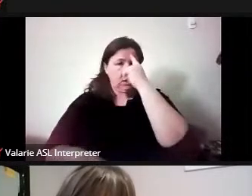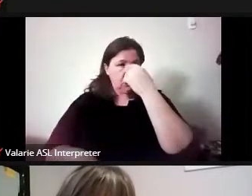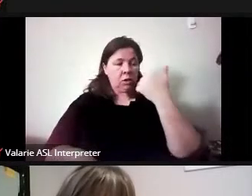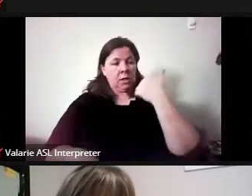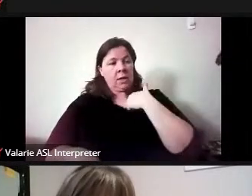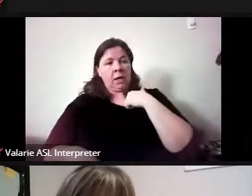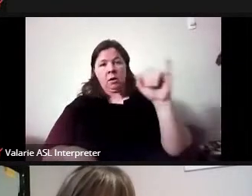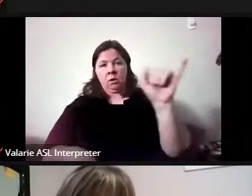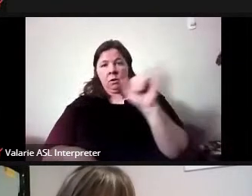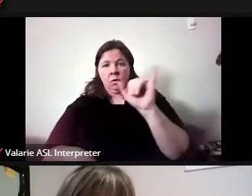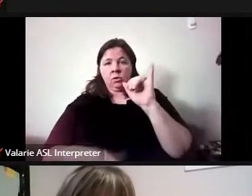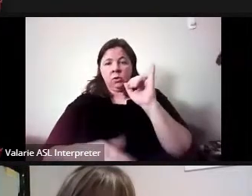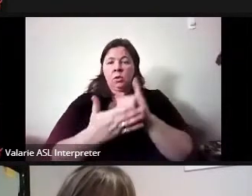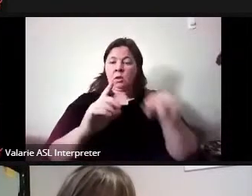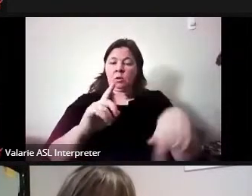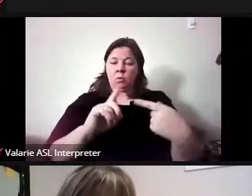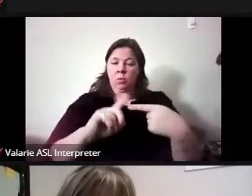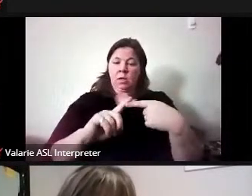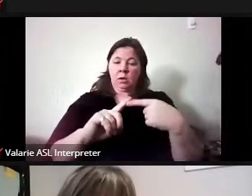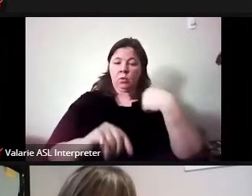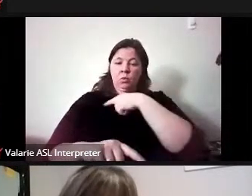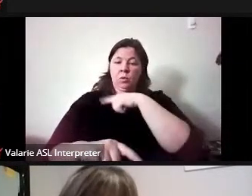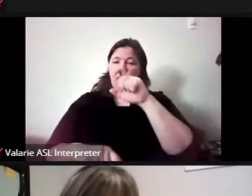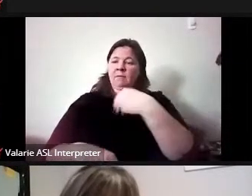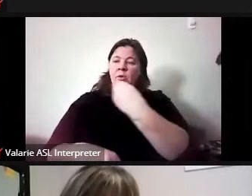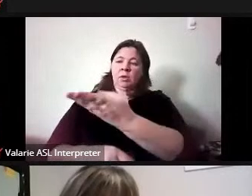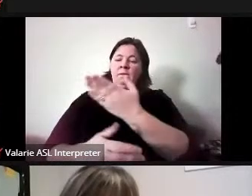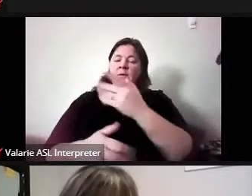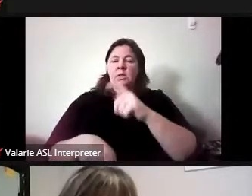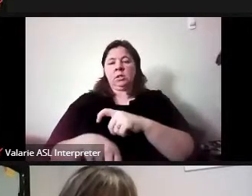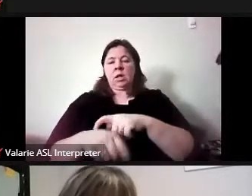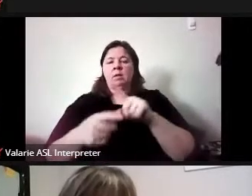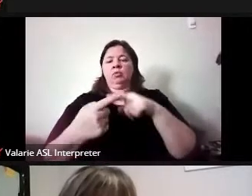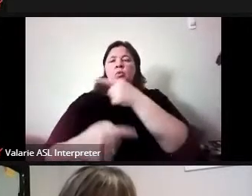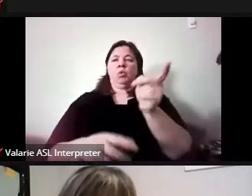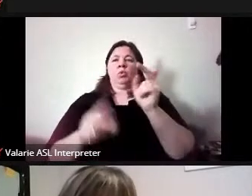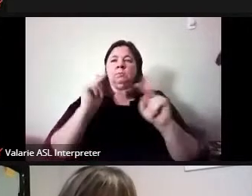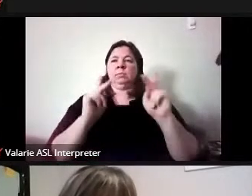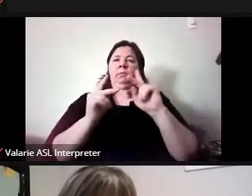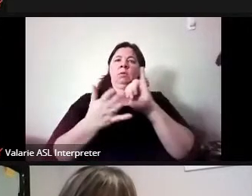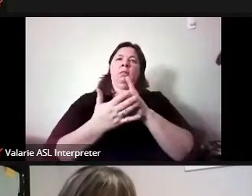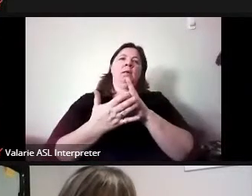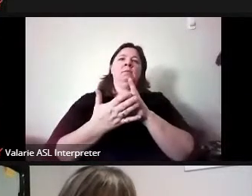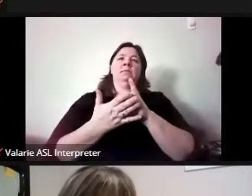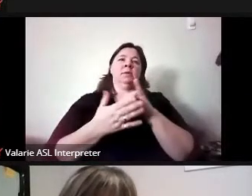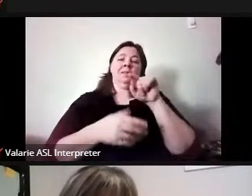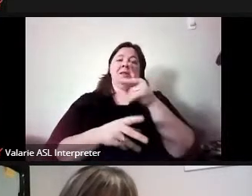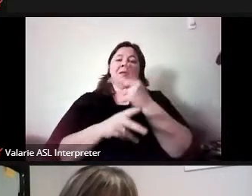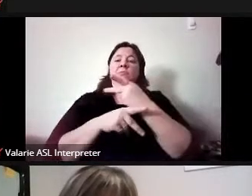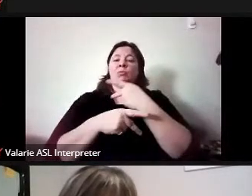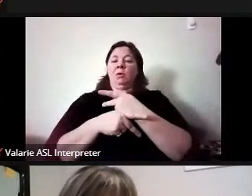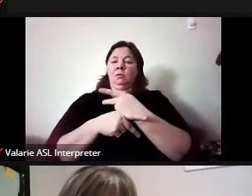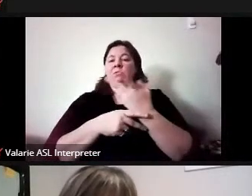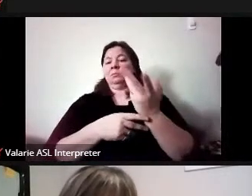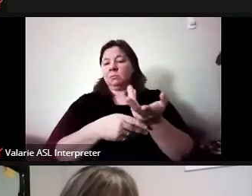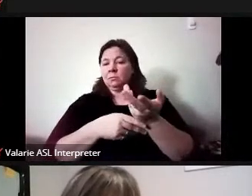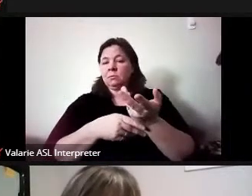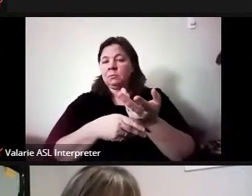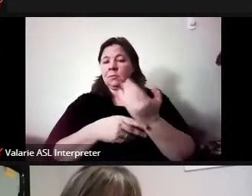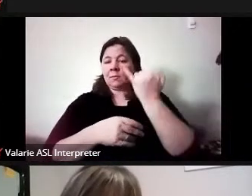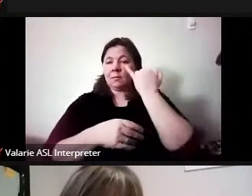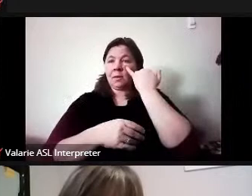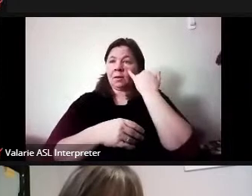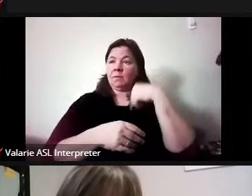that when we have to give some time to those people, that this product is this, even if